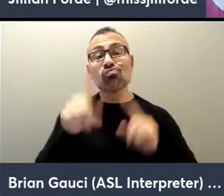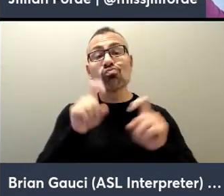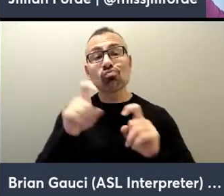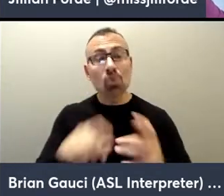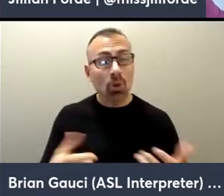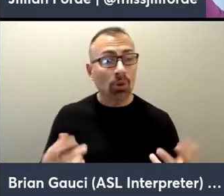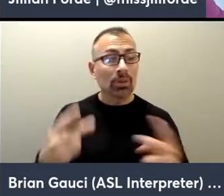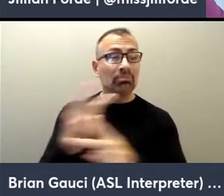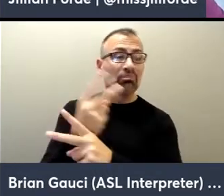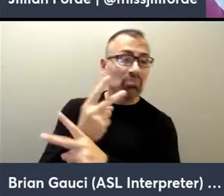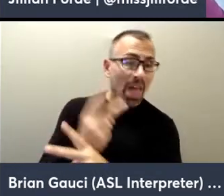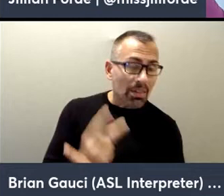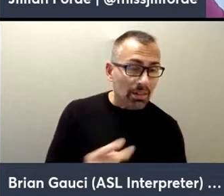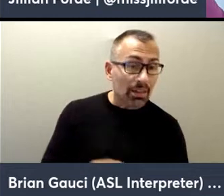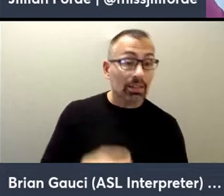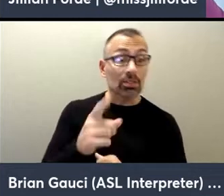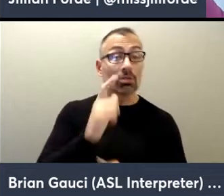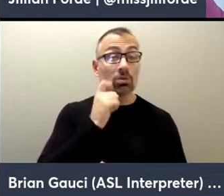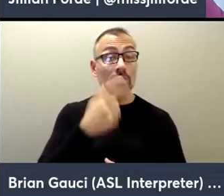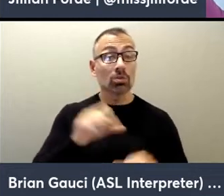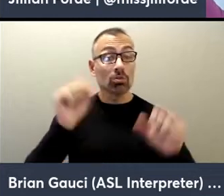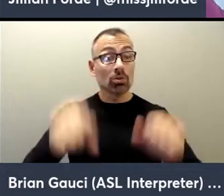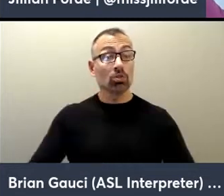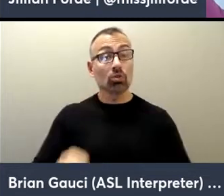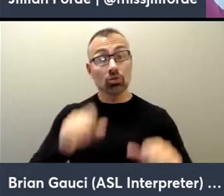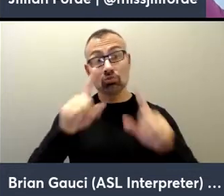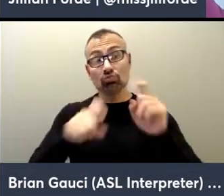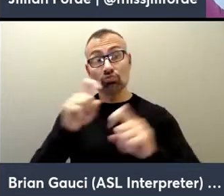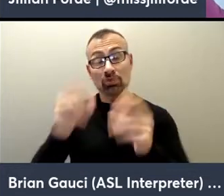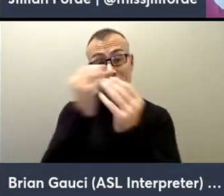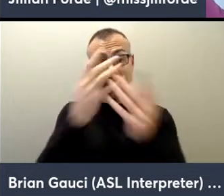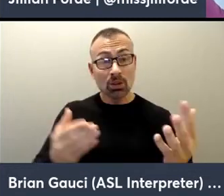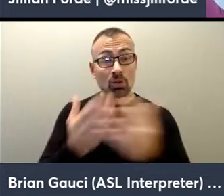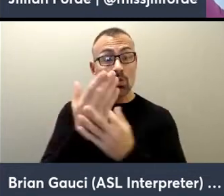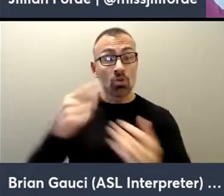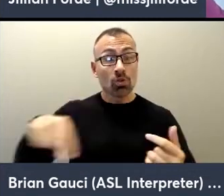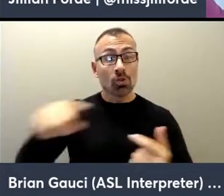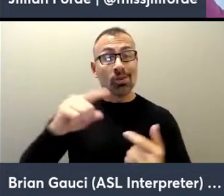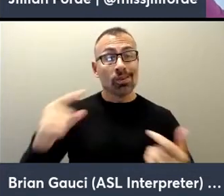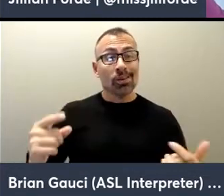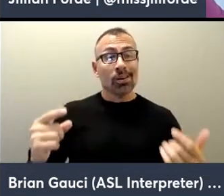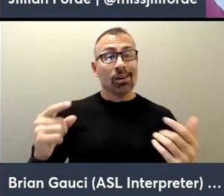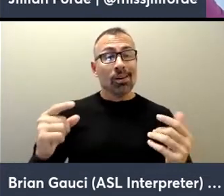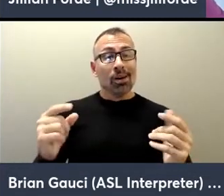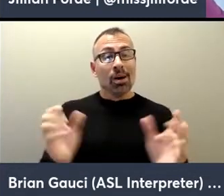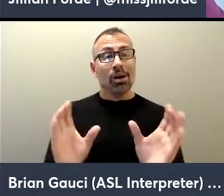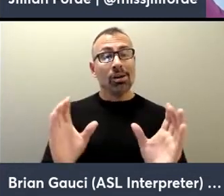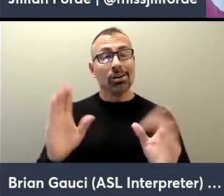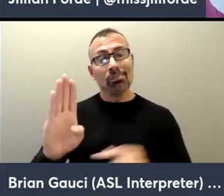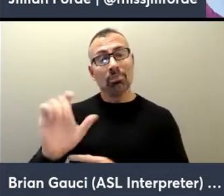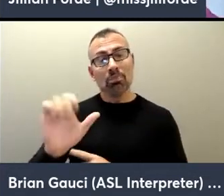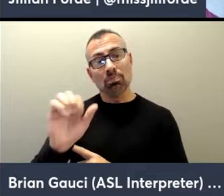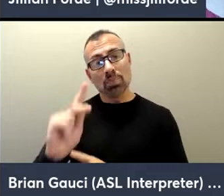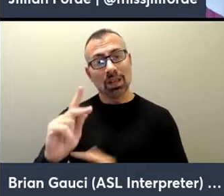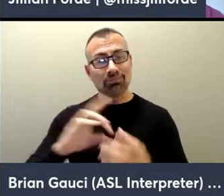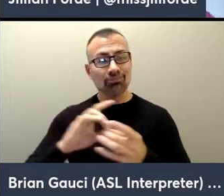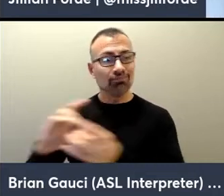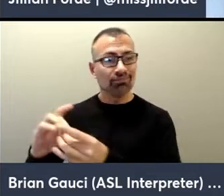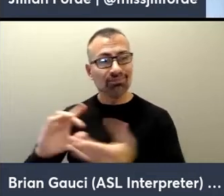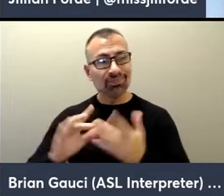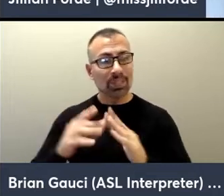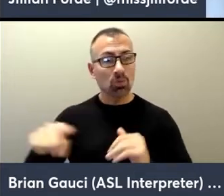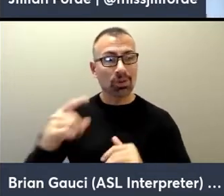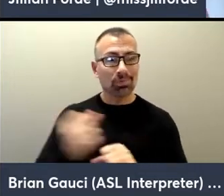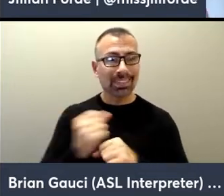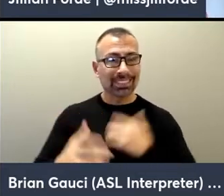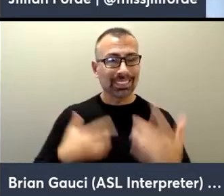able to query that data from a blockchain network through the node. Again, any network. I think that's the exciting thing. So wow, yeah, I